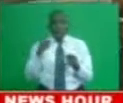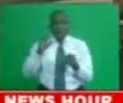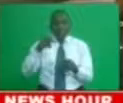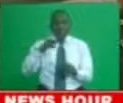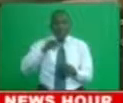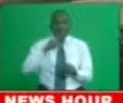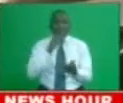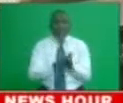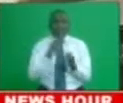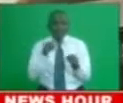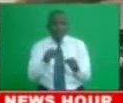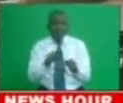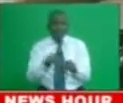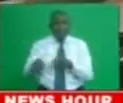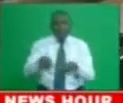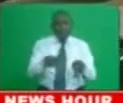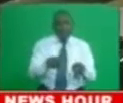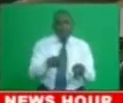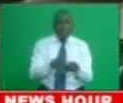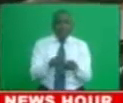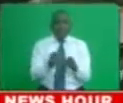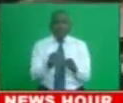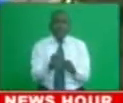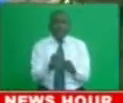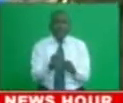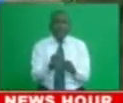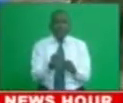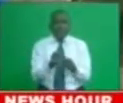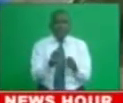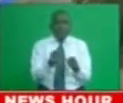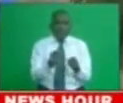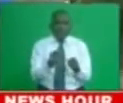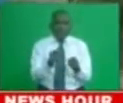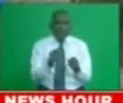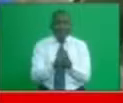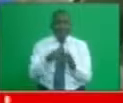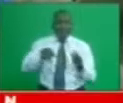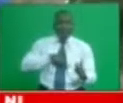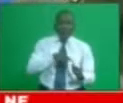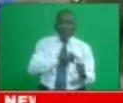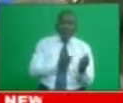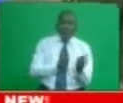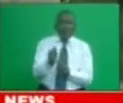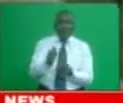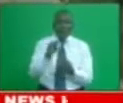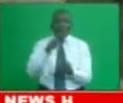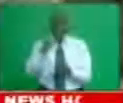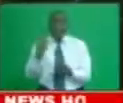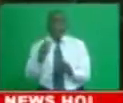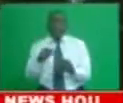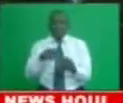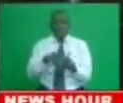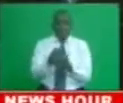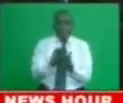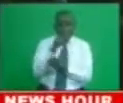says it can only perform to the extent that it is funded by government. Parliament passed the NACAP bill laid before it